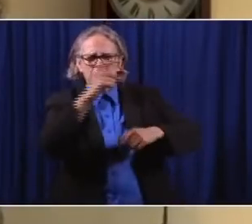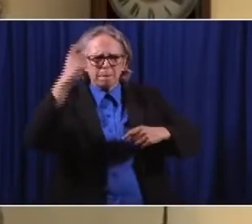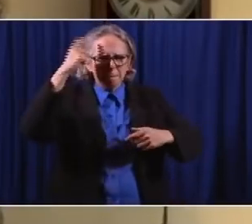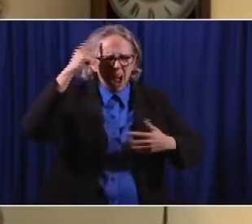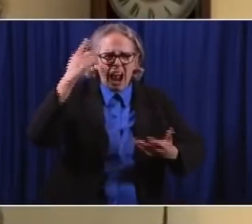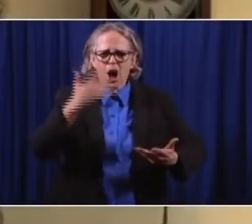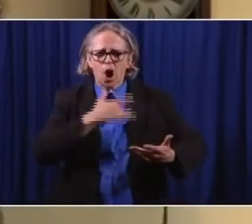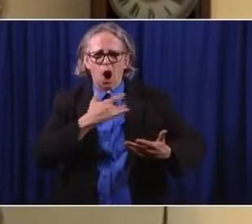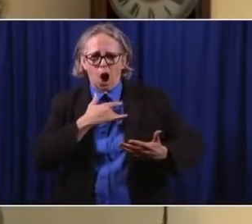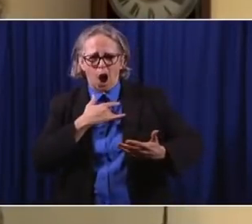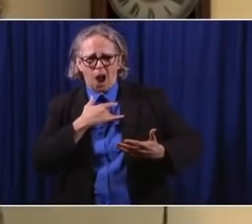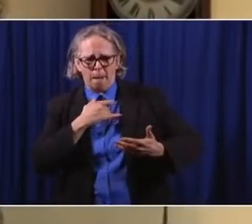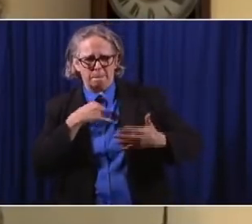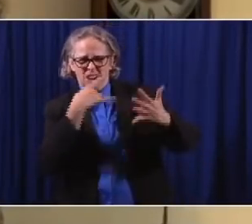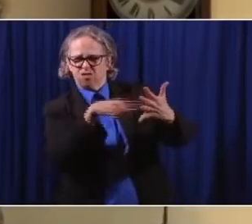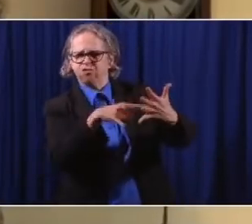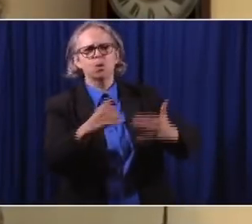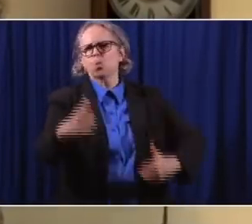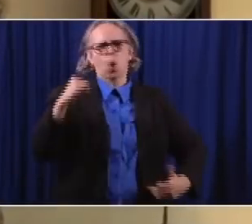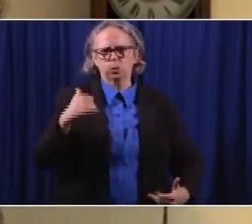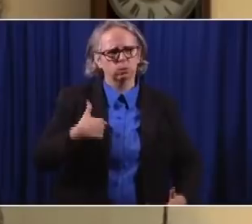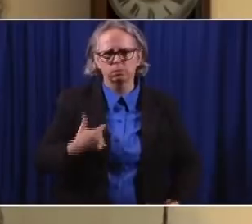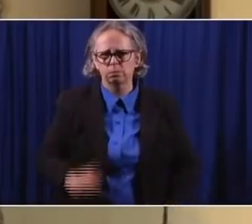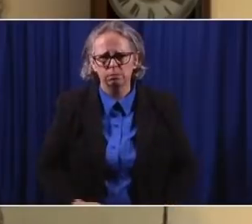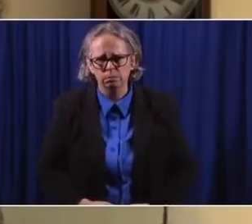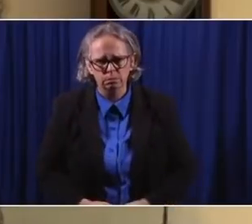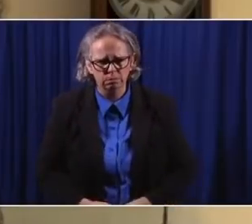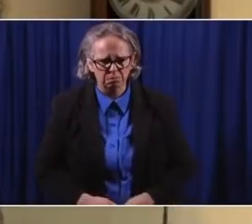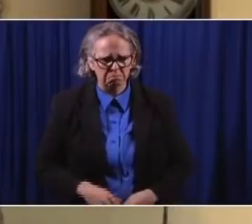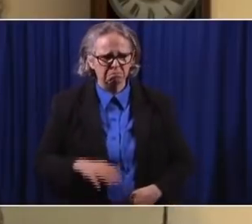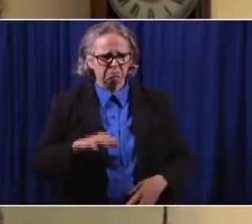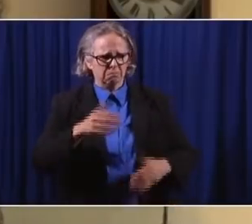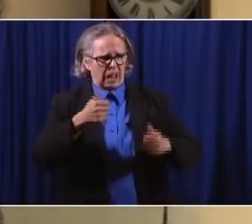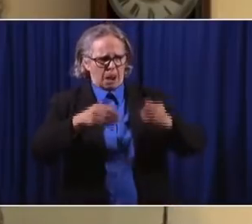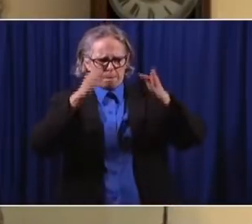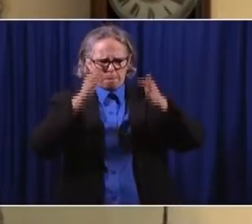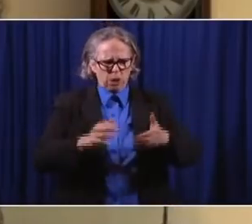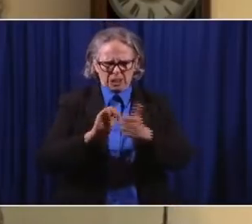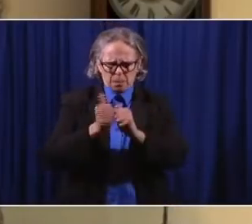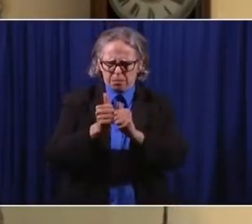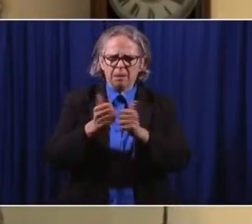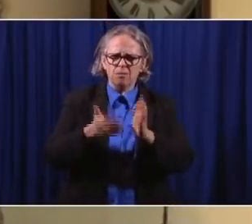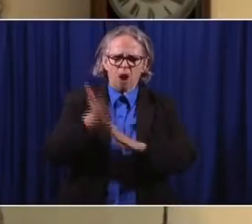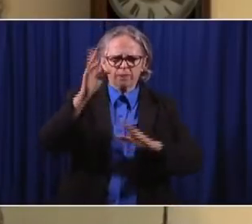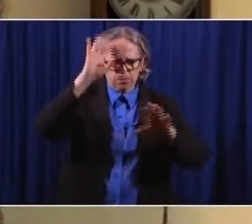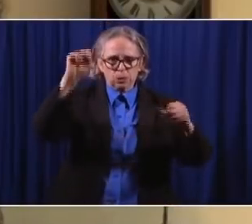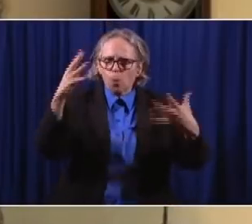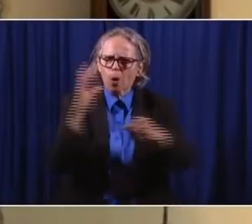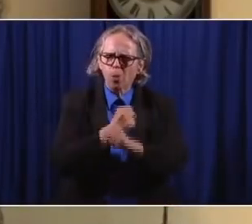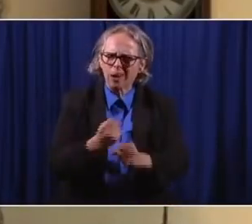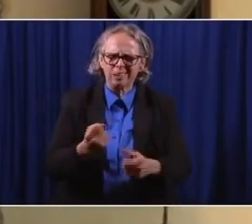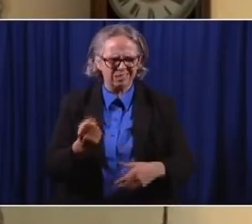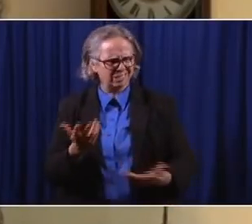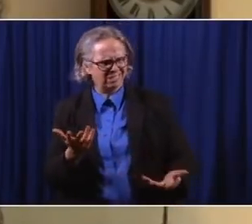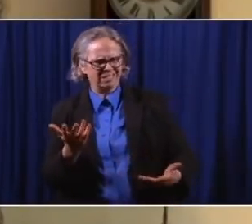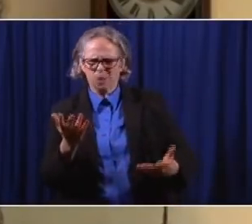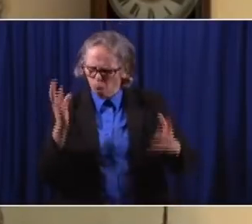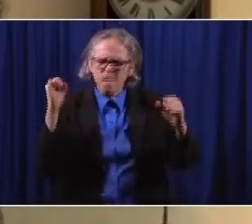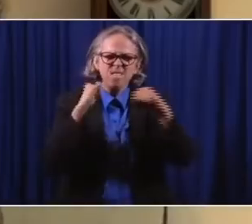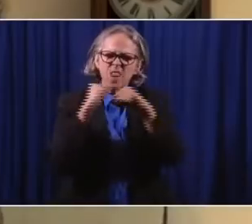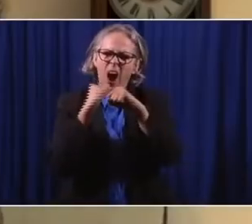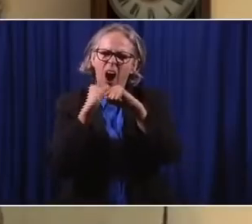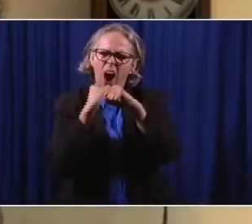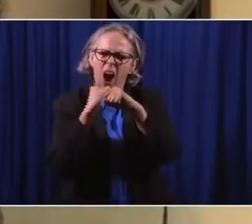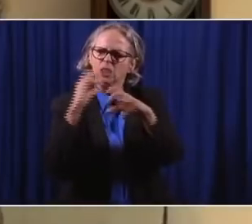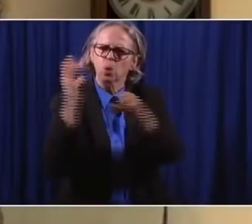wants to win. And they're going to fight. And they're going to fight all the way through. But without